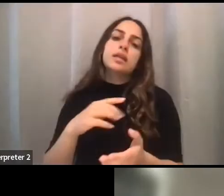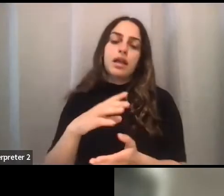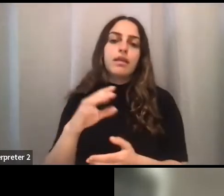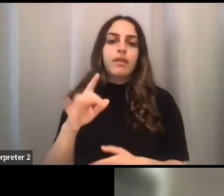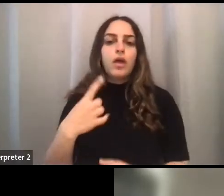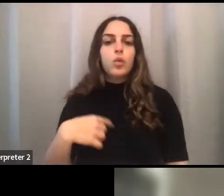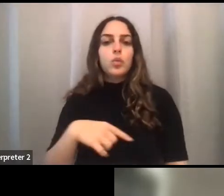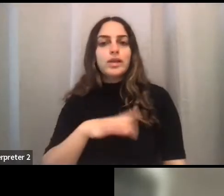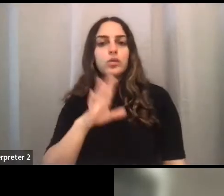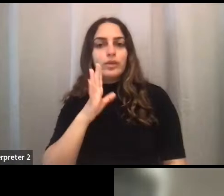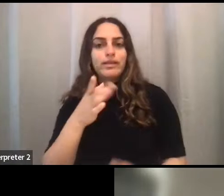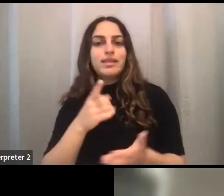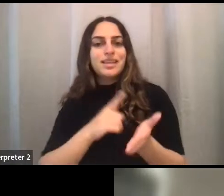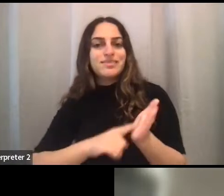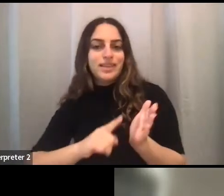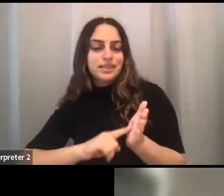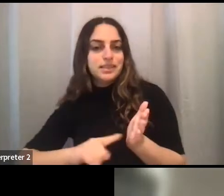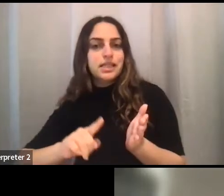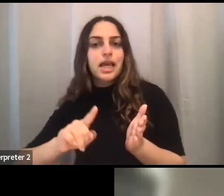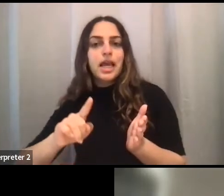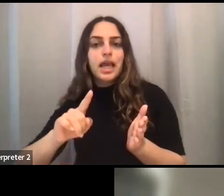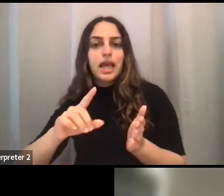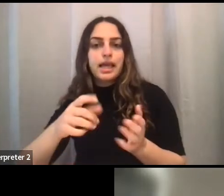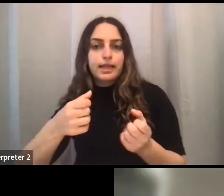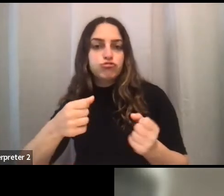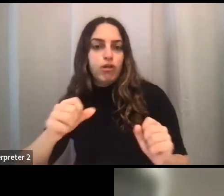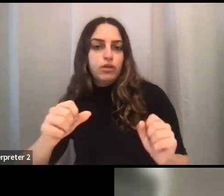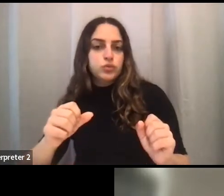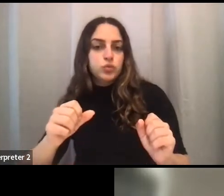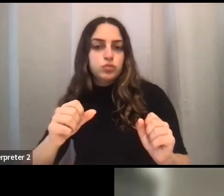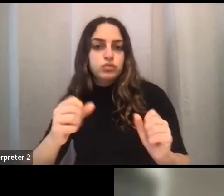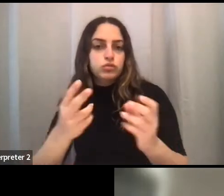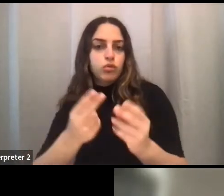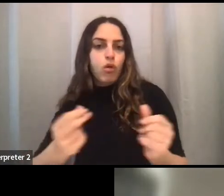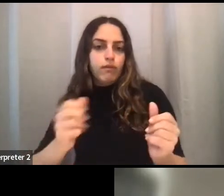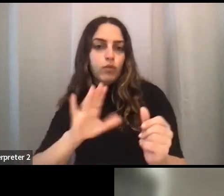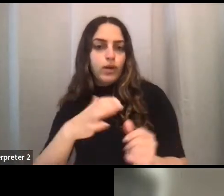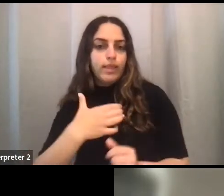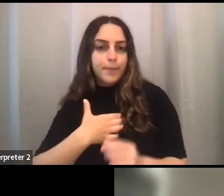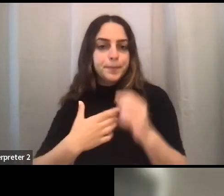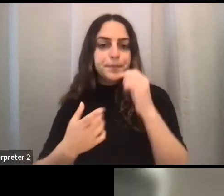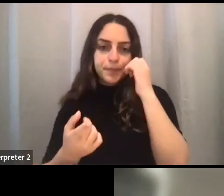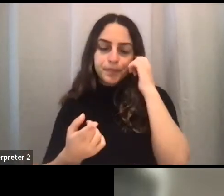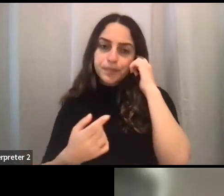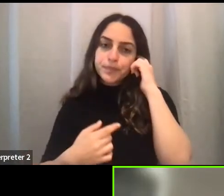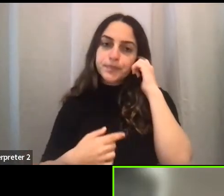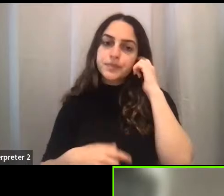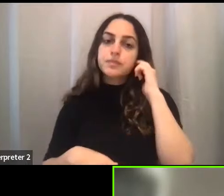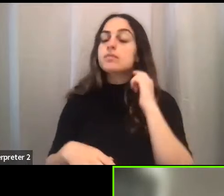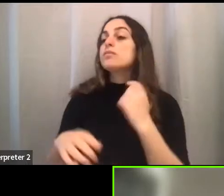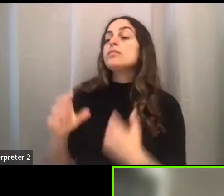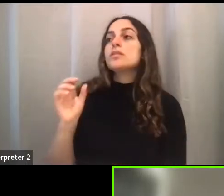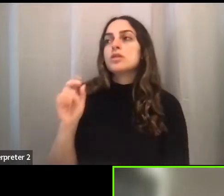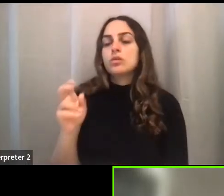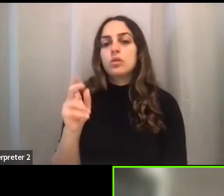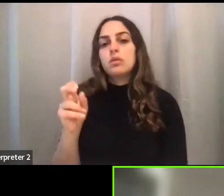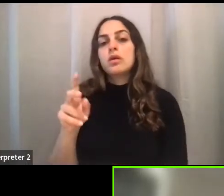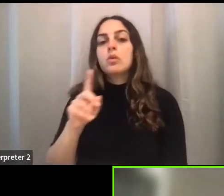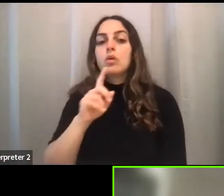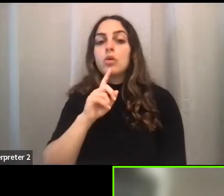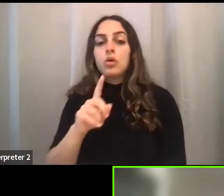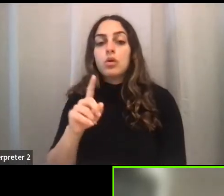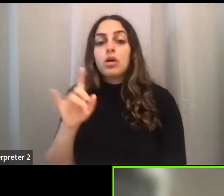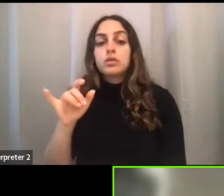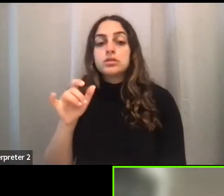will investigate and try to resolve their claims okay well actually it was a